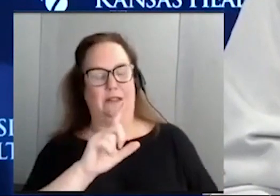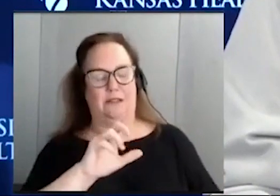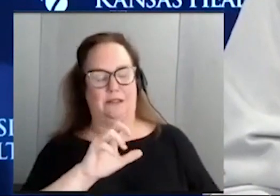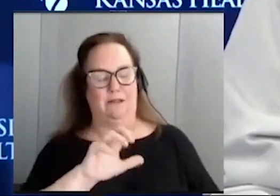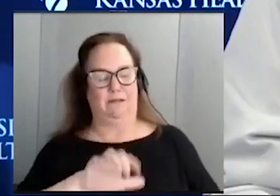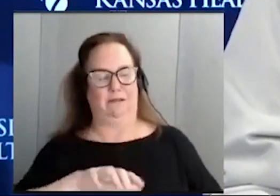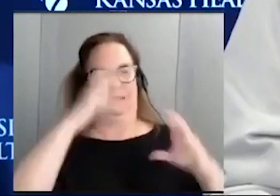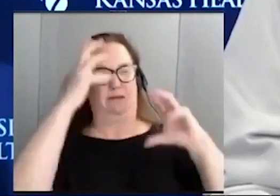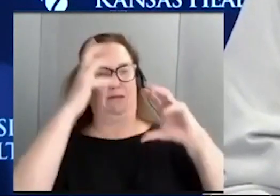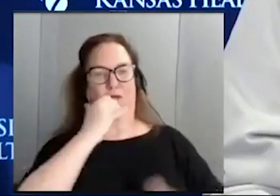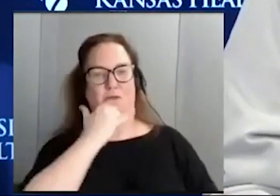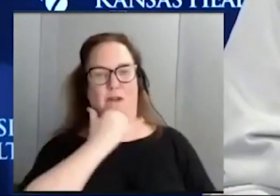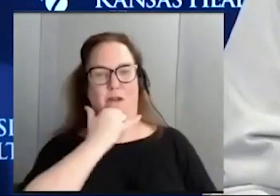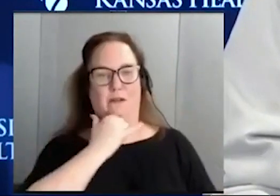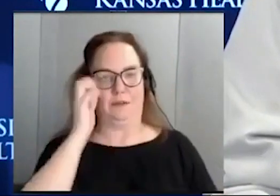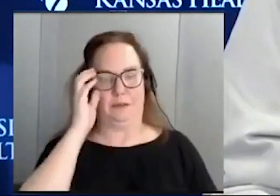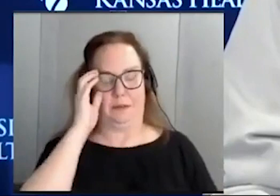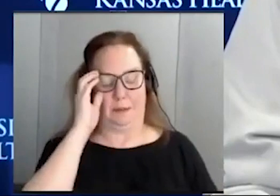so wrong. I